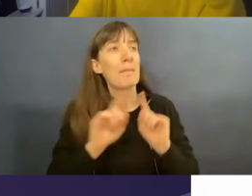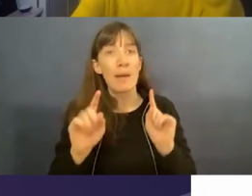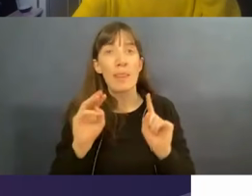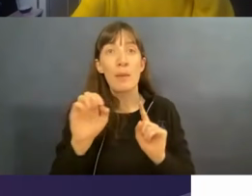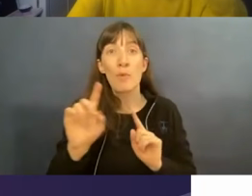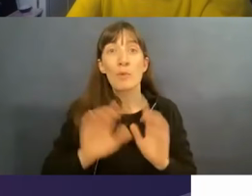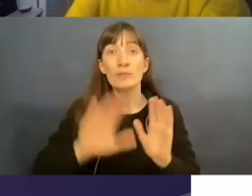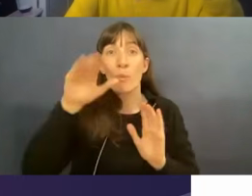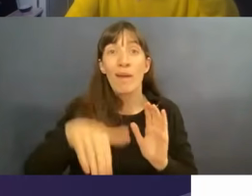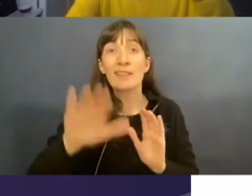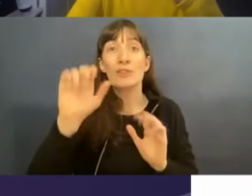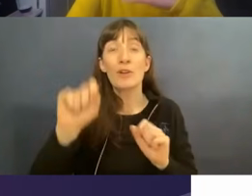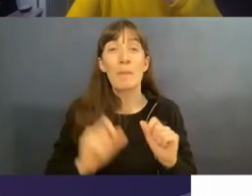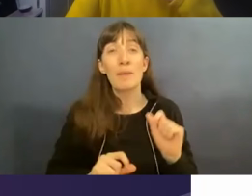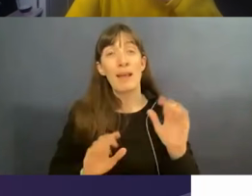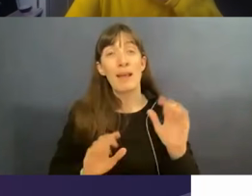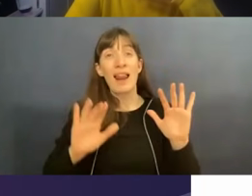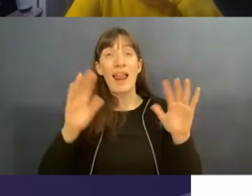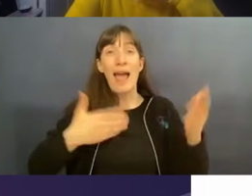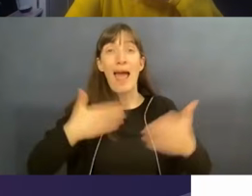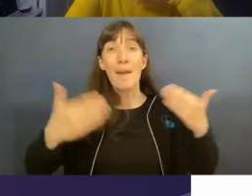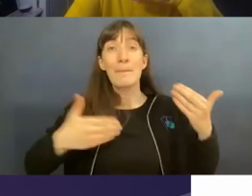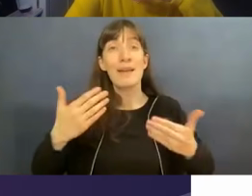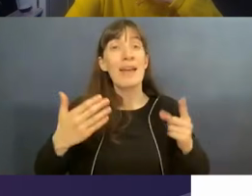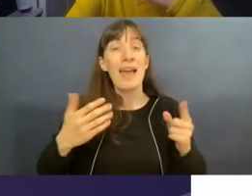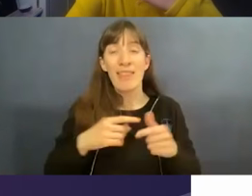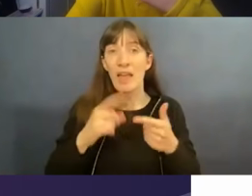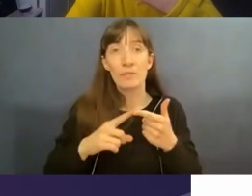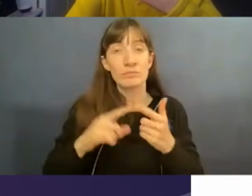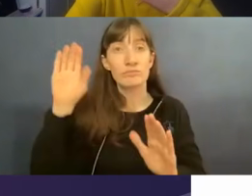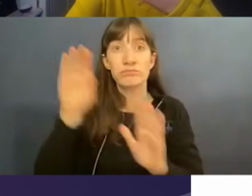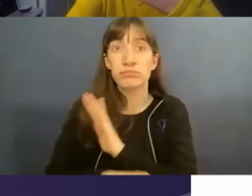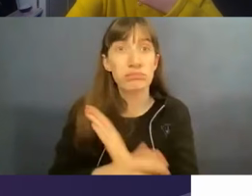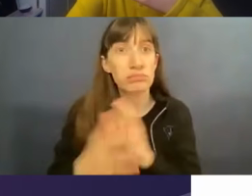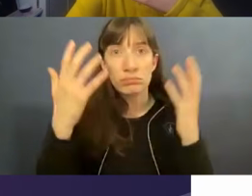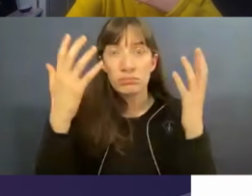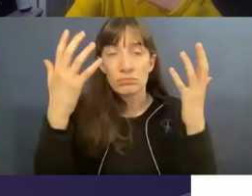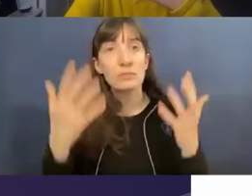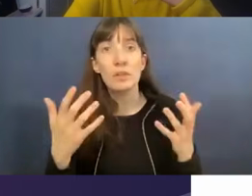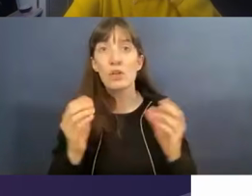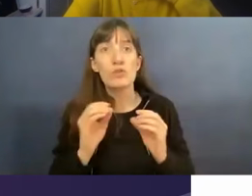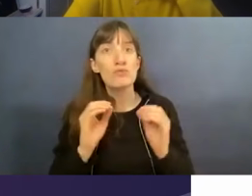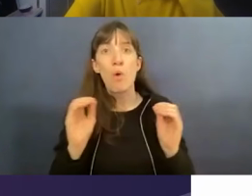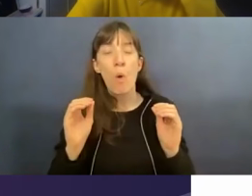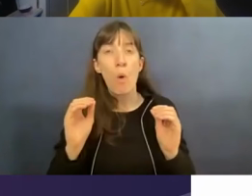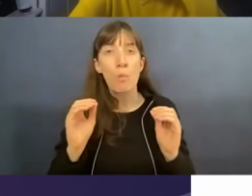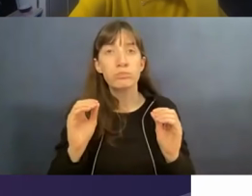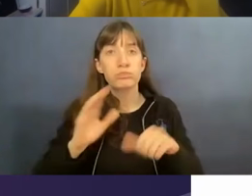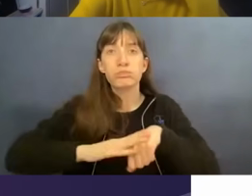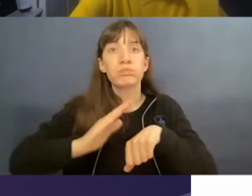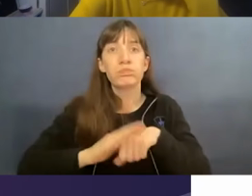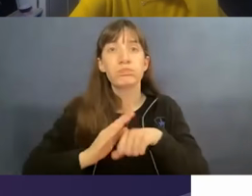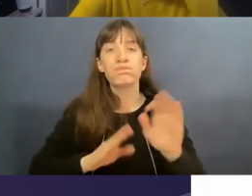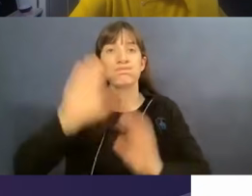like really extremely happy and extremely sad, within moments notice. They might again have